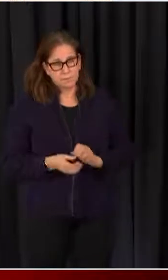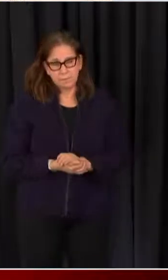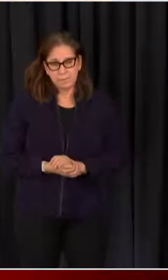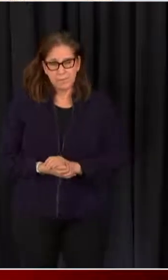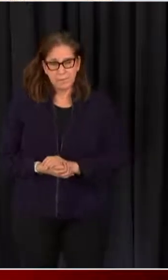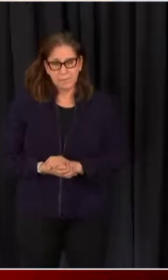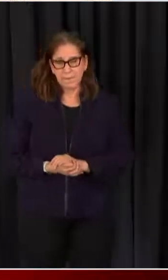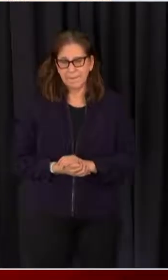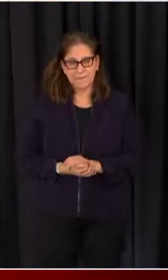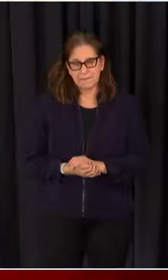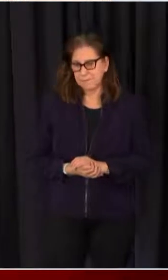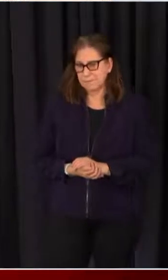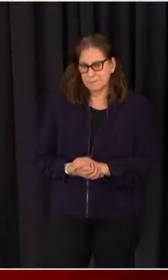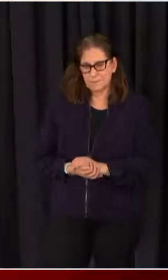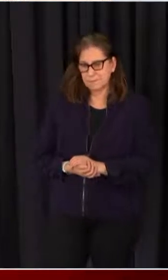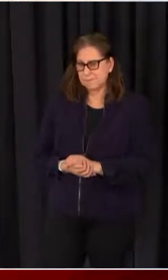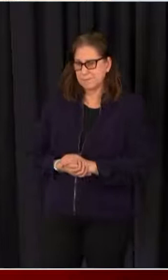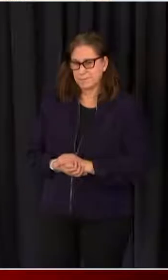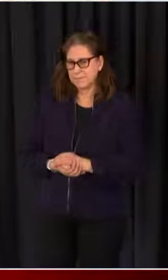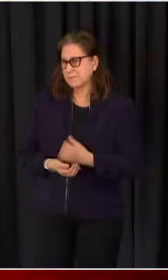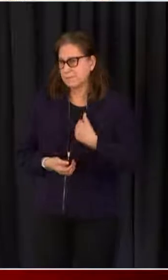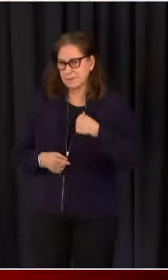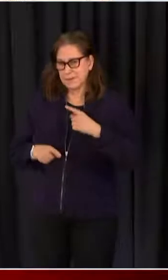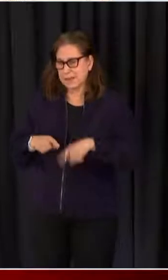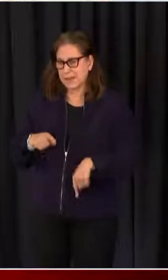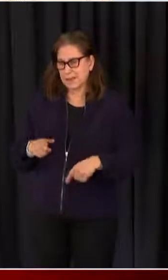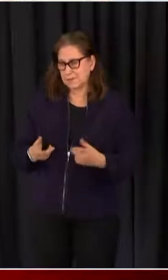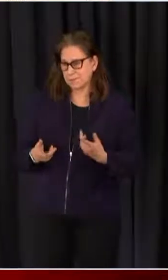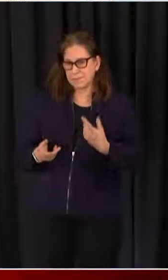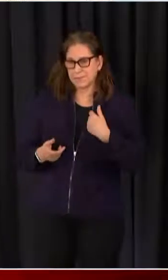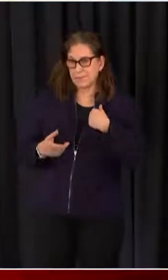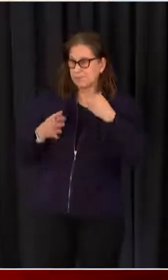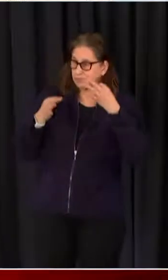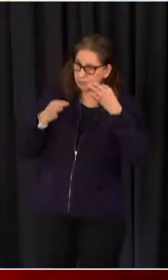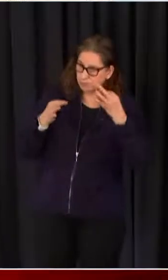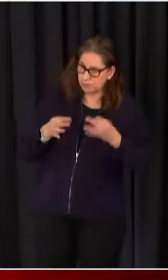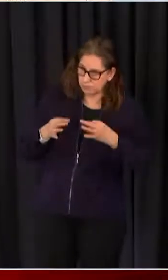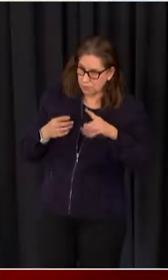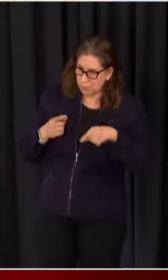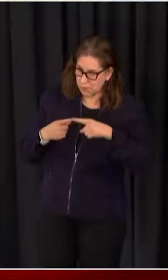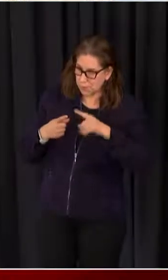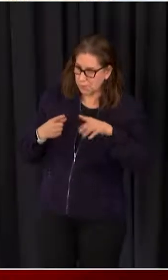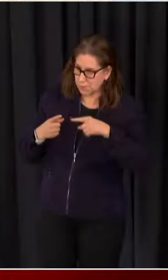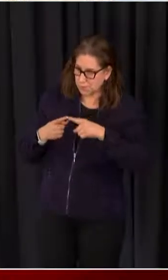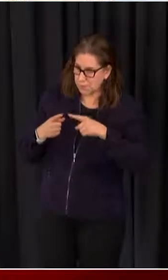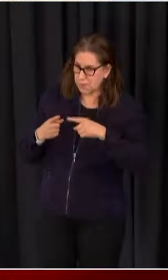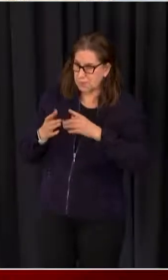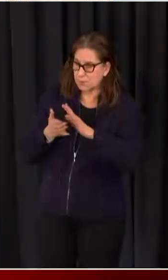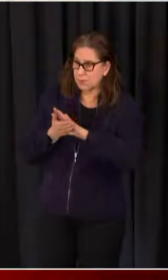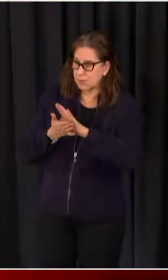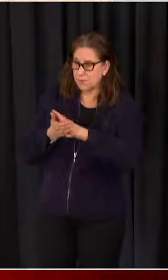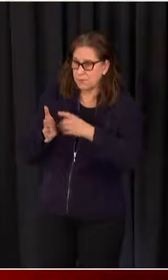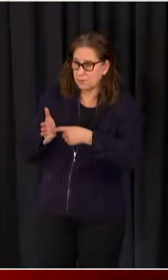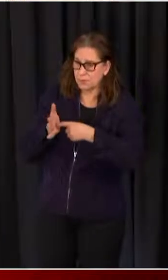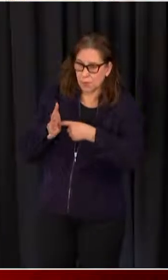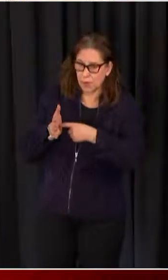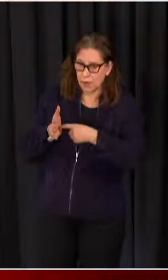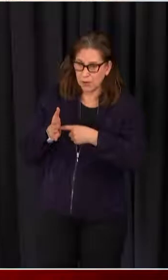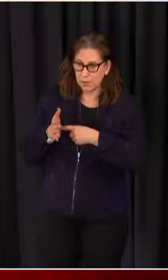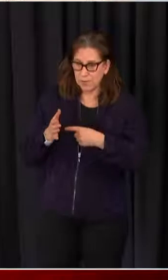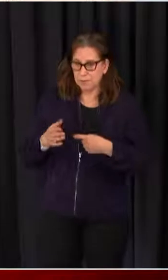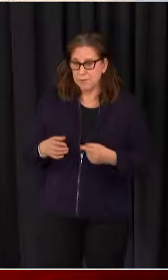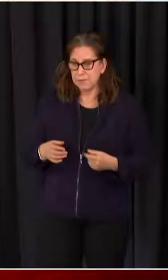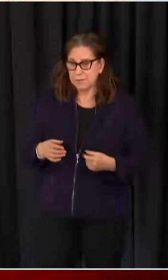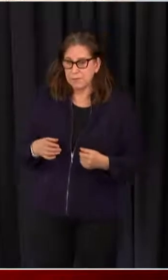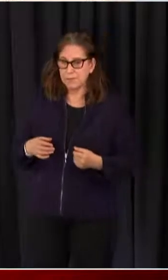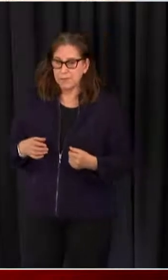put any condition on when we determine that our school demand needs